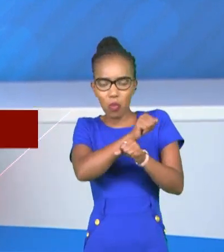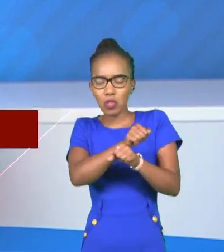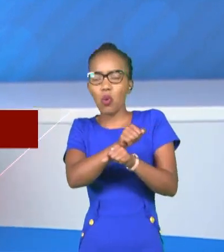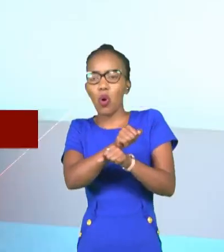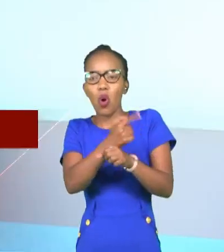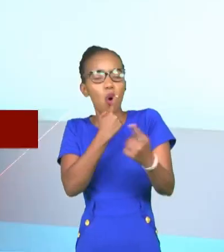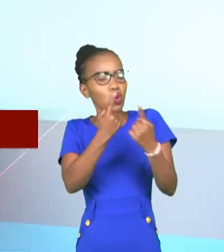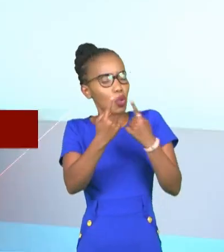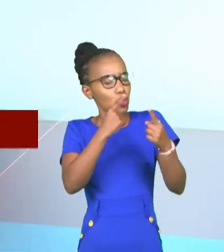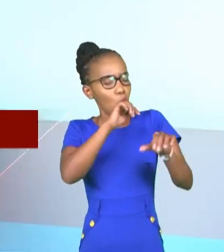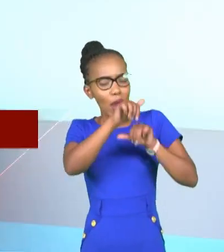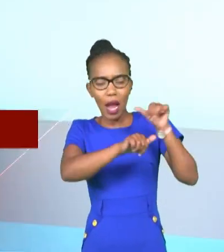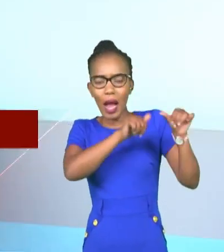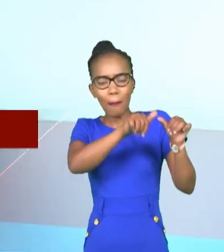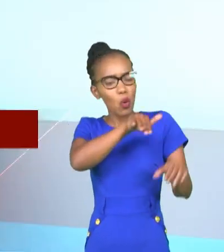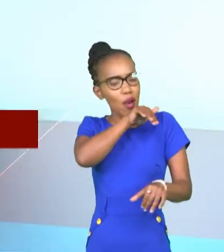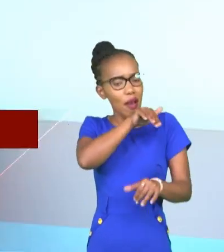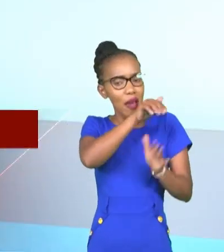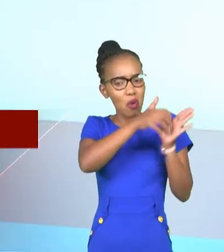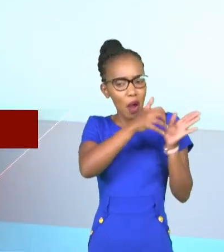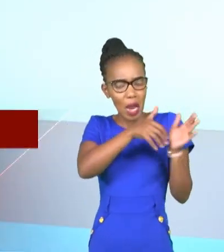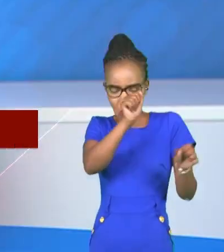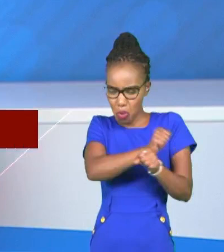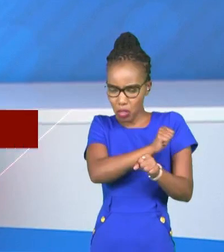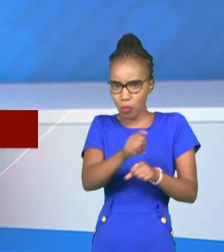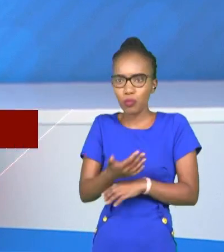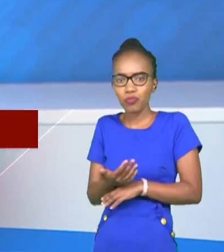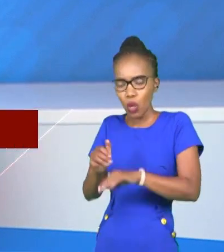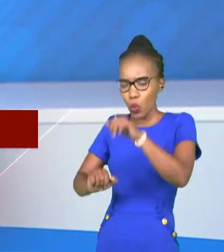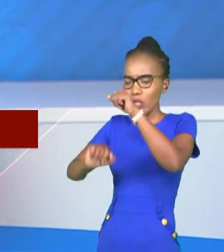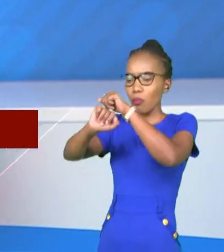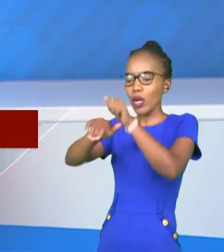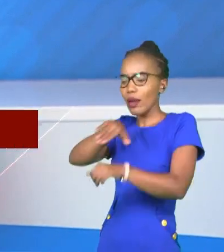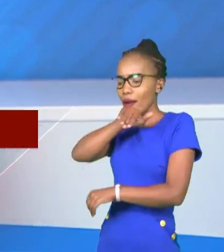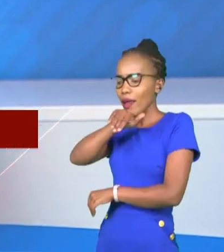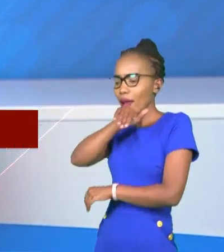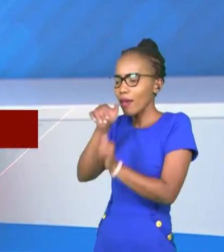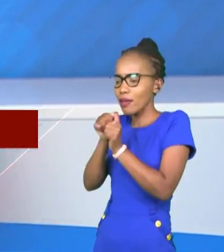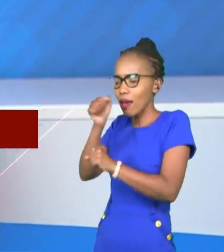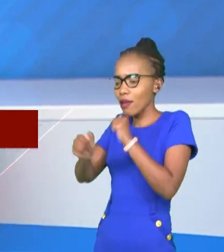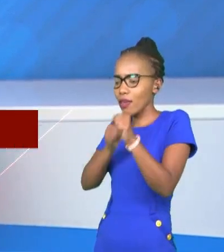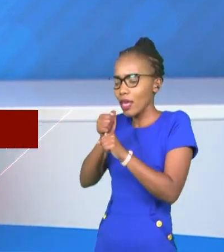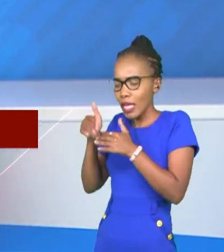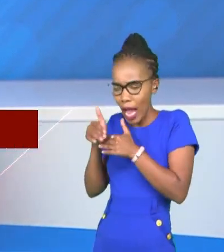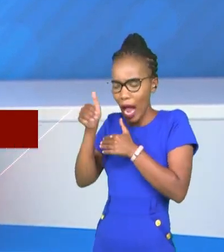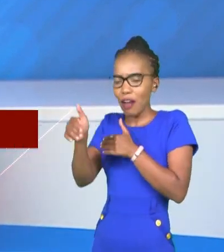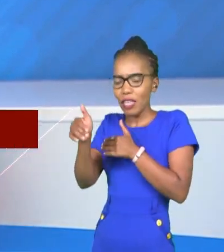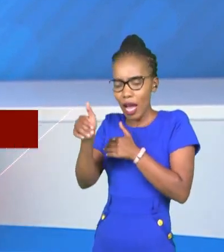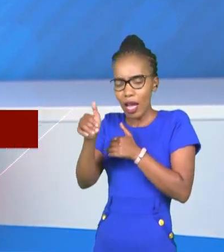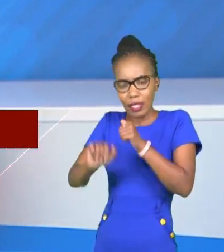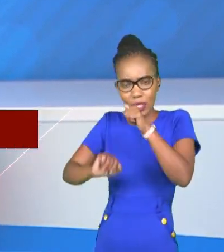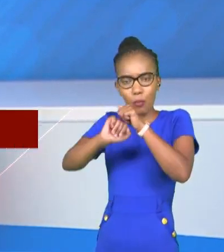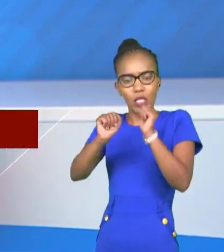Odinga. You can't. I'm telling you, we are supported him for 10 good years. And after supporting for good 10 good